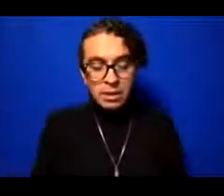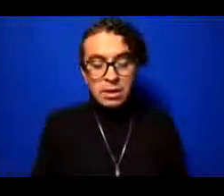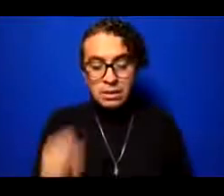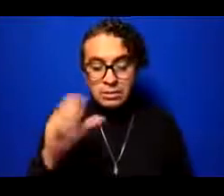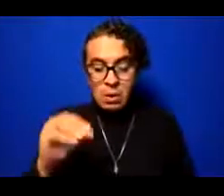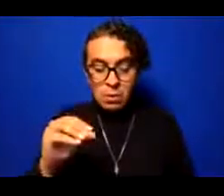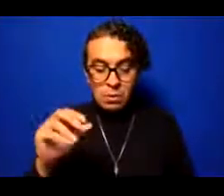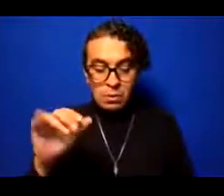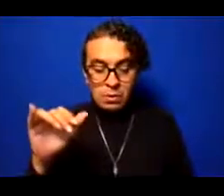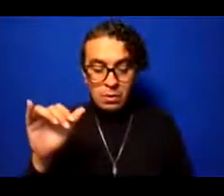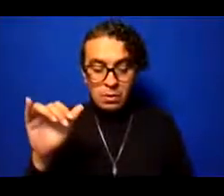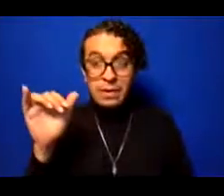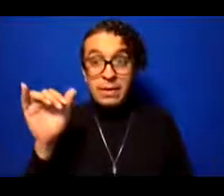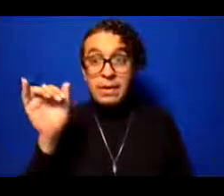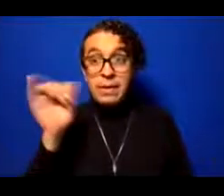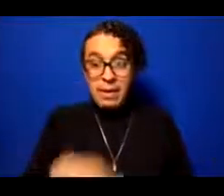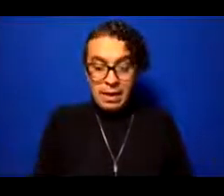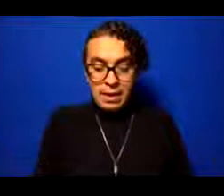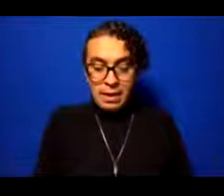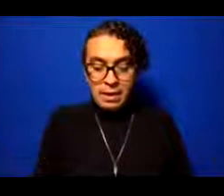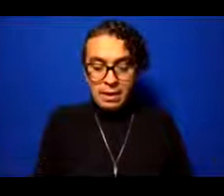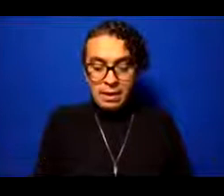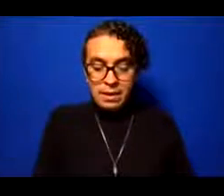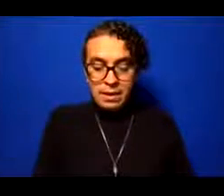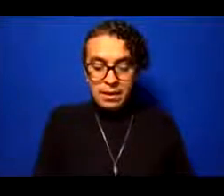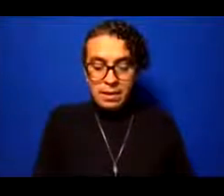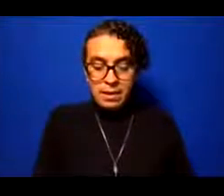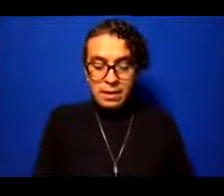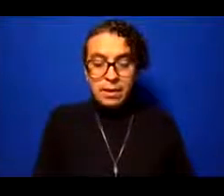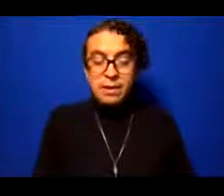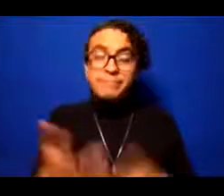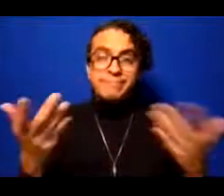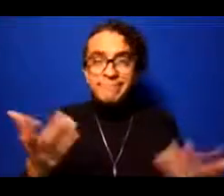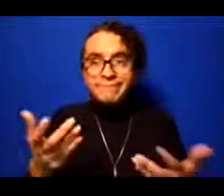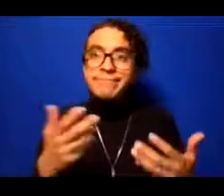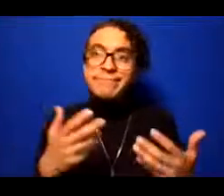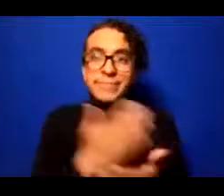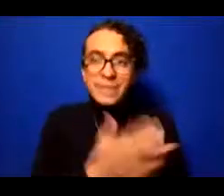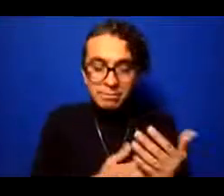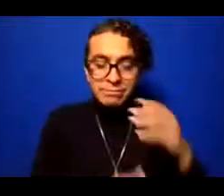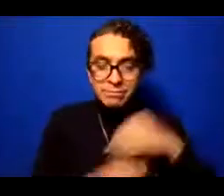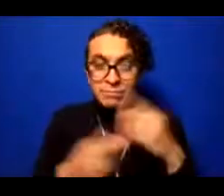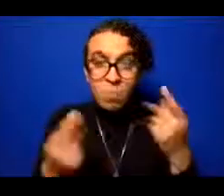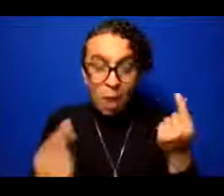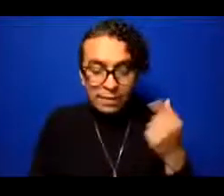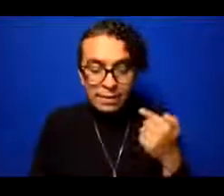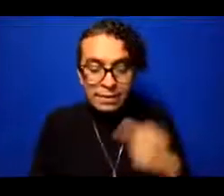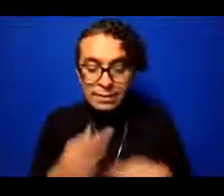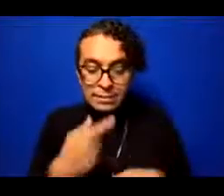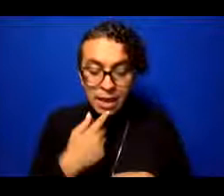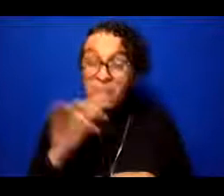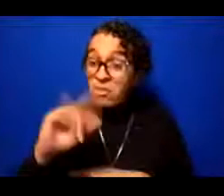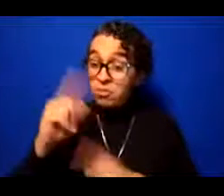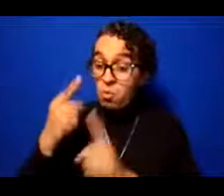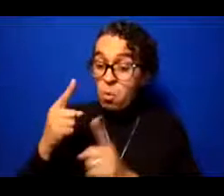all aim for. And then what typically happens though is, but then I get these, these hand raises like, that's the goal, but like parenting is